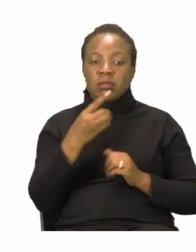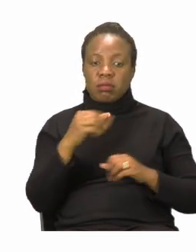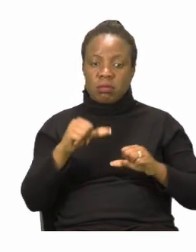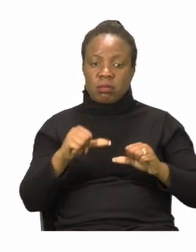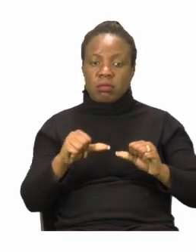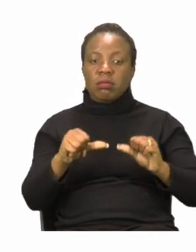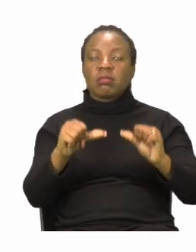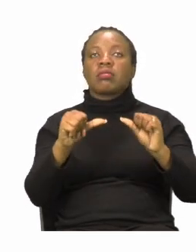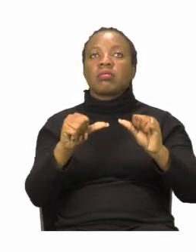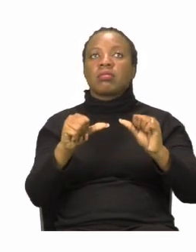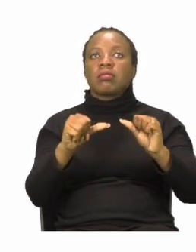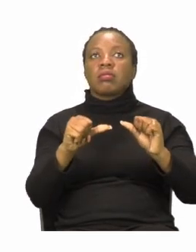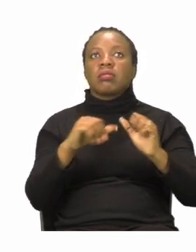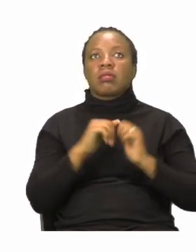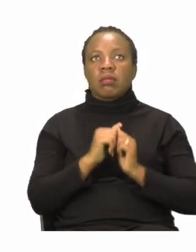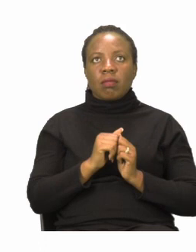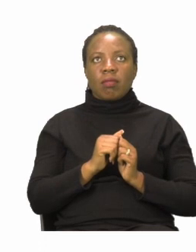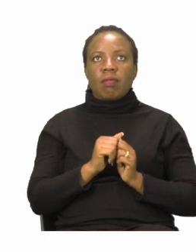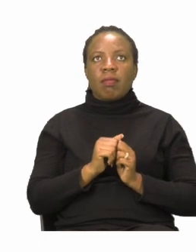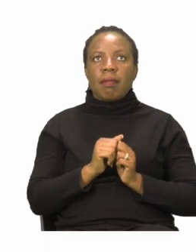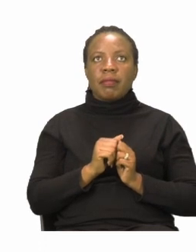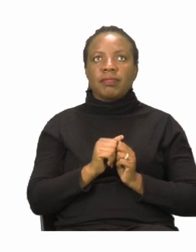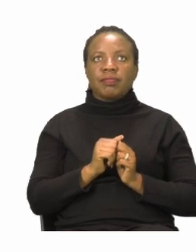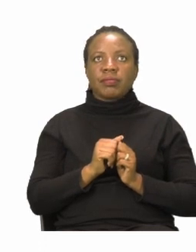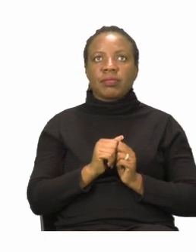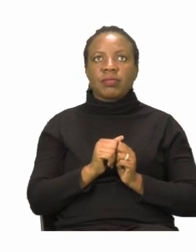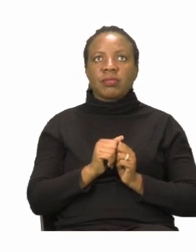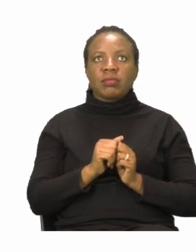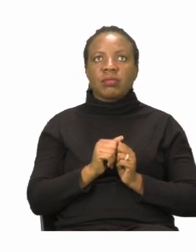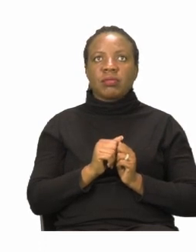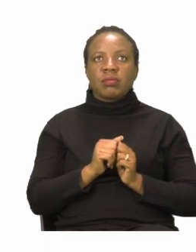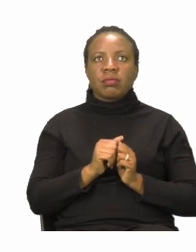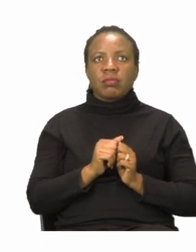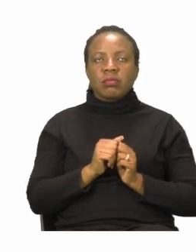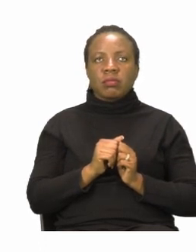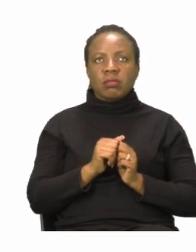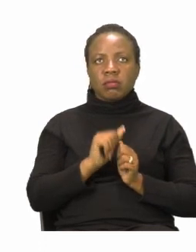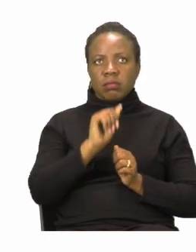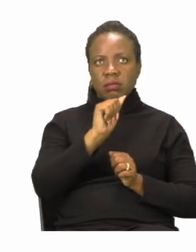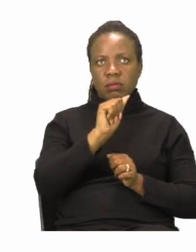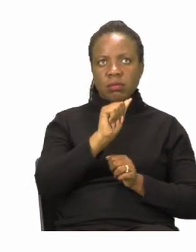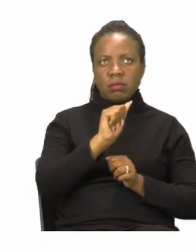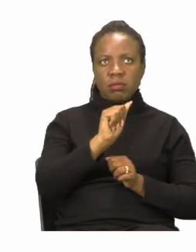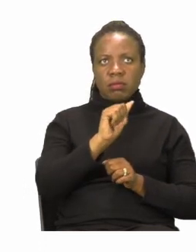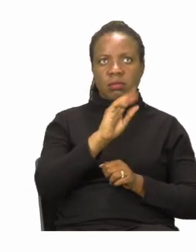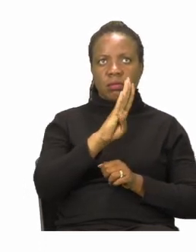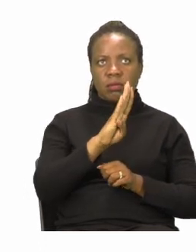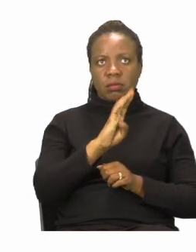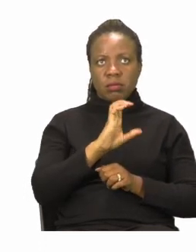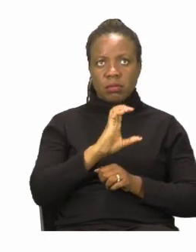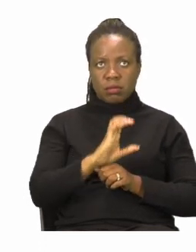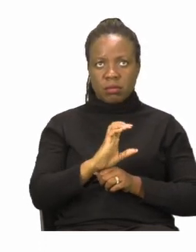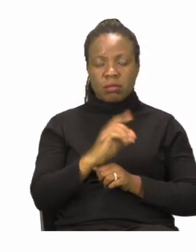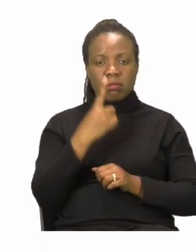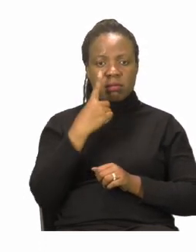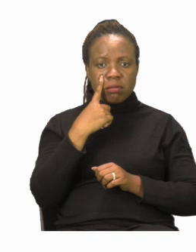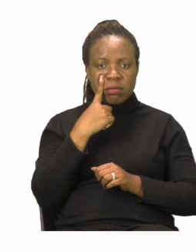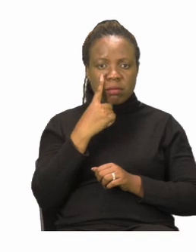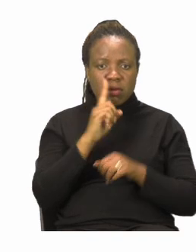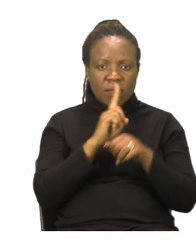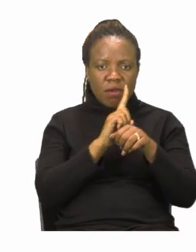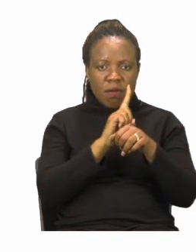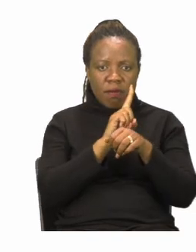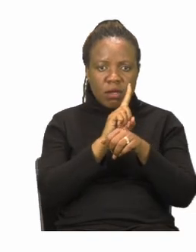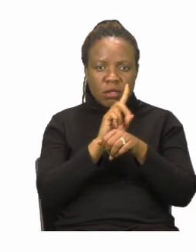count on. Okay, now you have to look at the first 2 numbers to see how